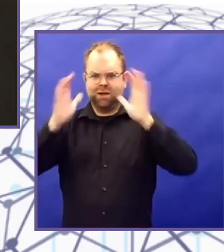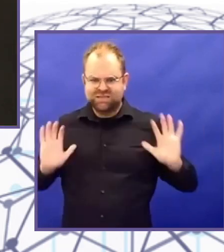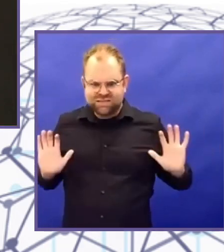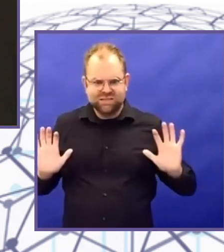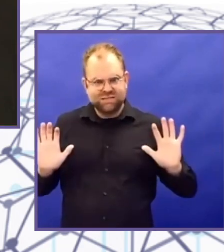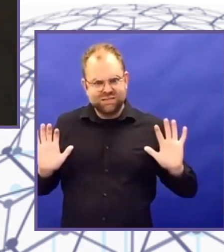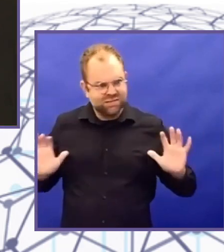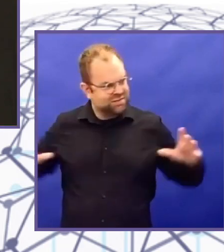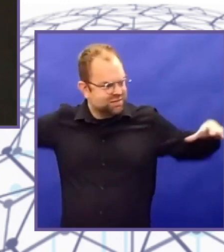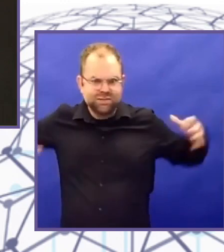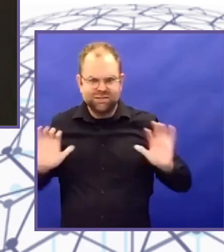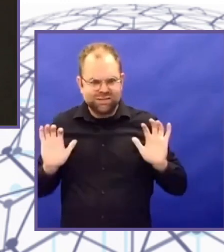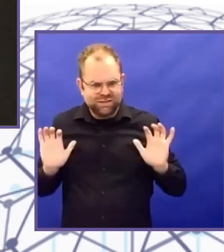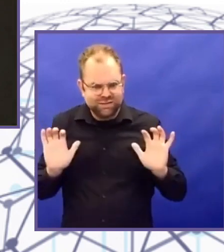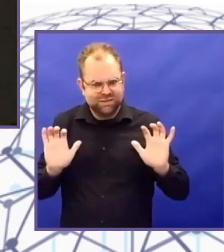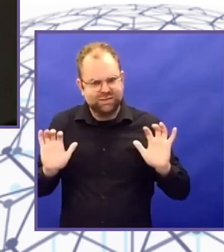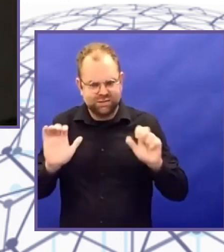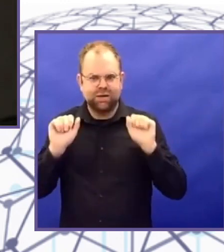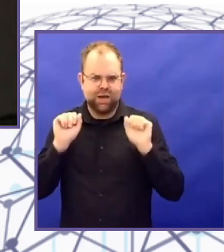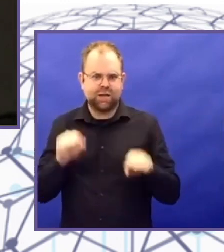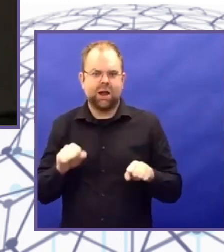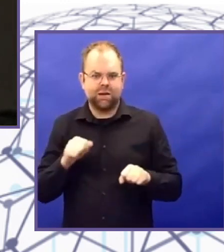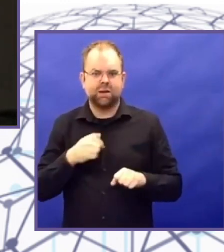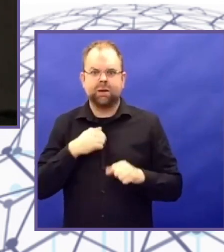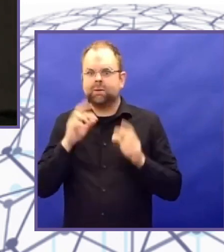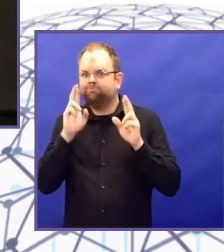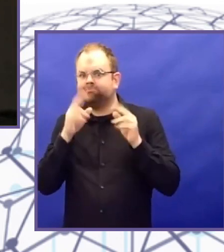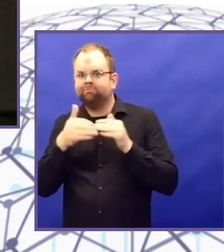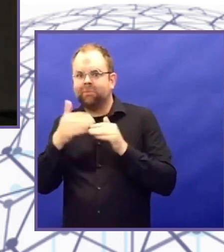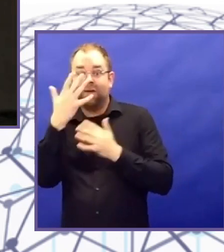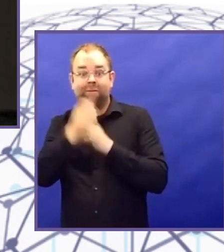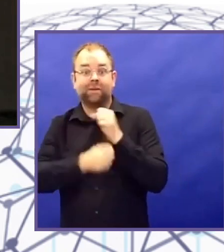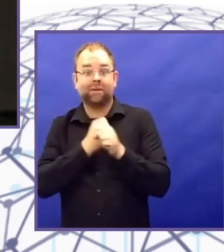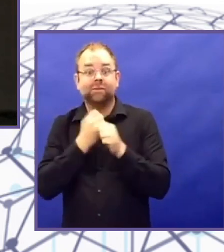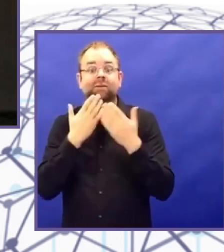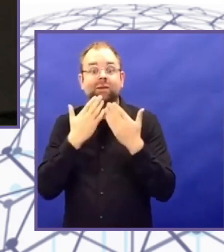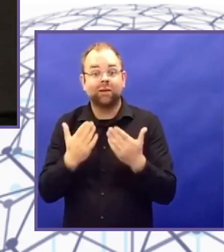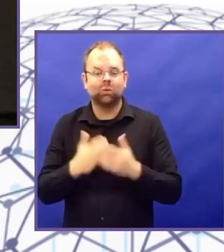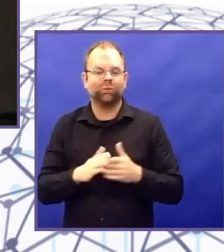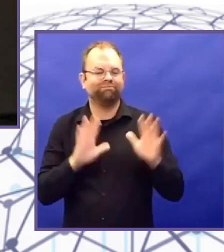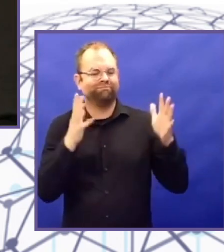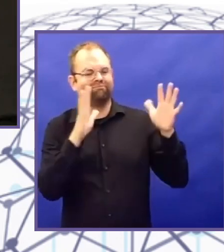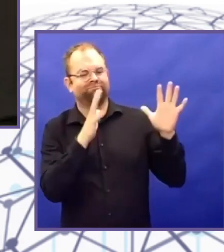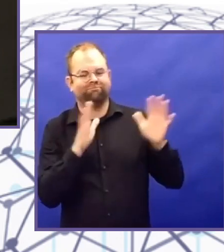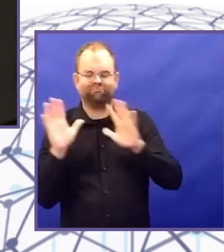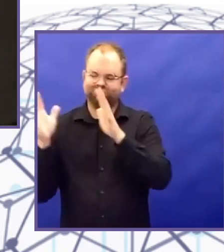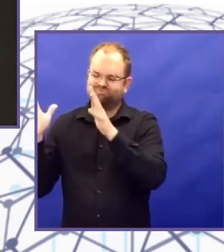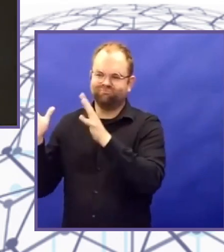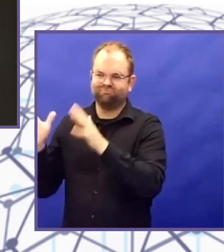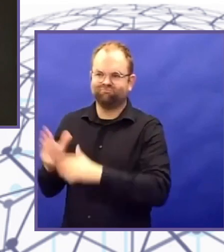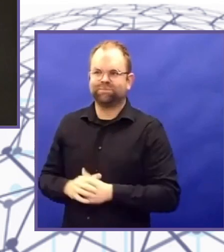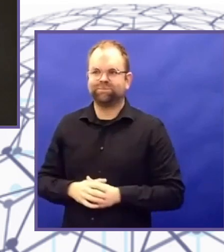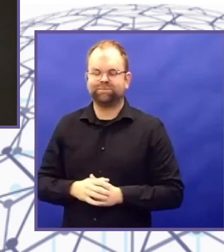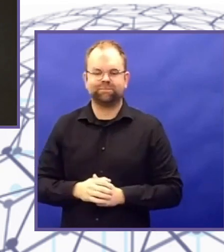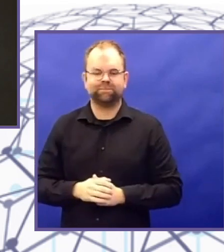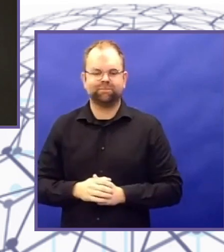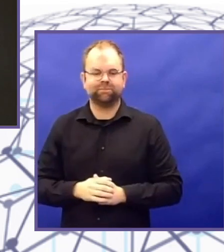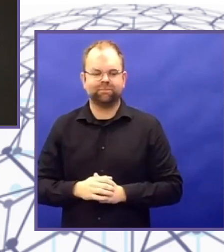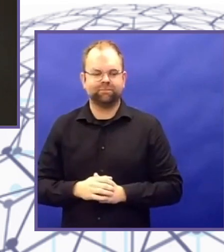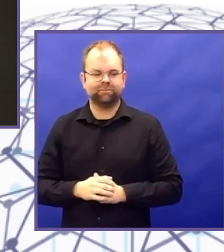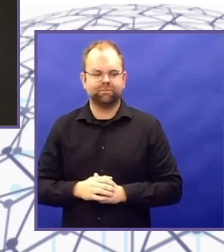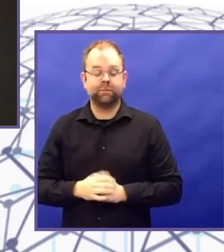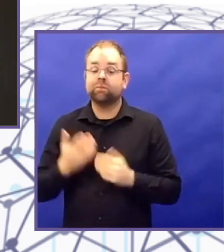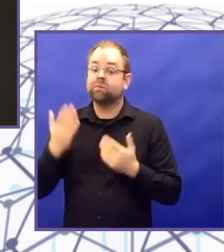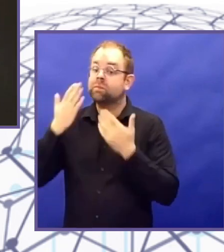Thank you so much, Anne. Over to Diane. Can't decide if I need my assistive technology